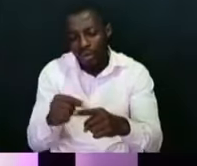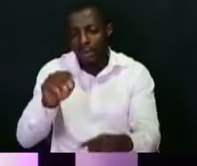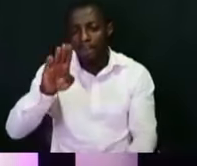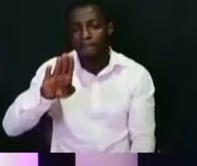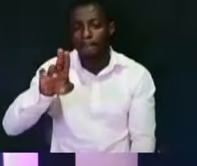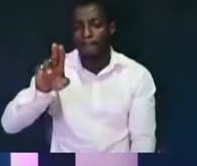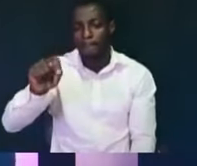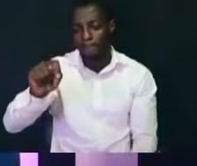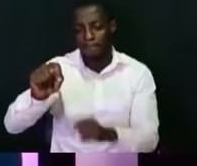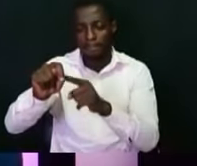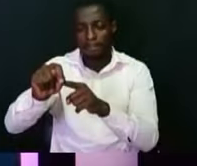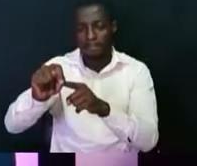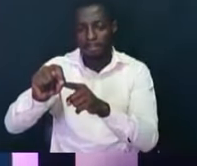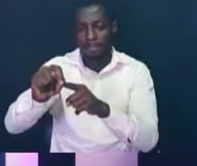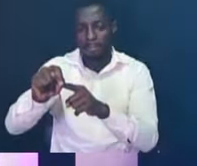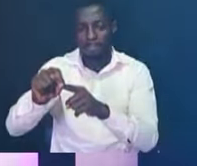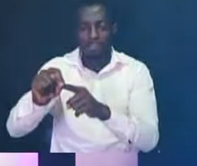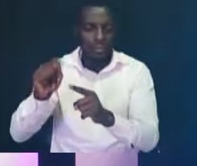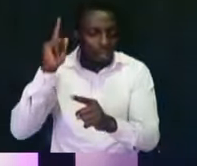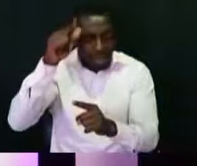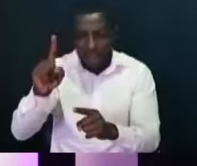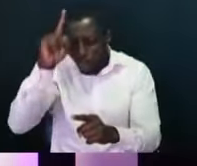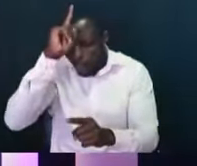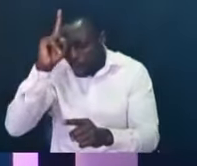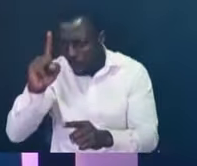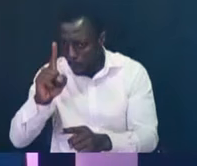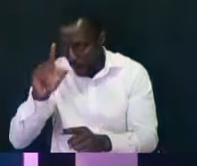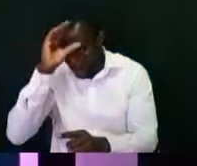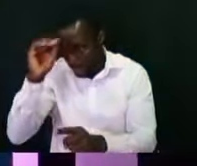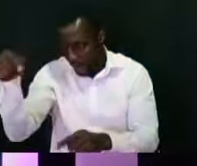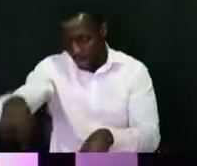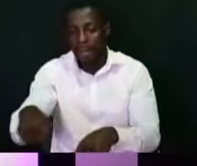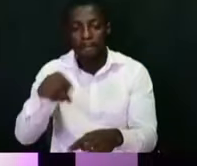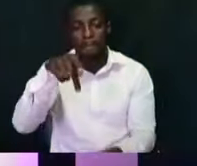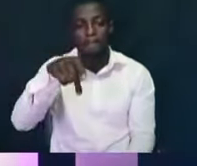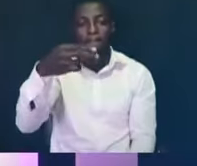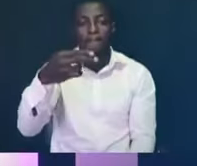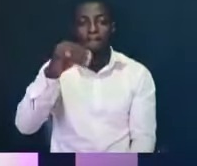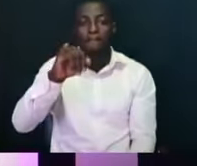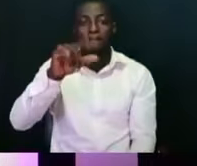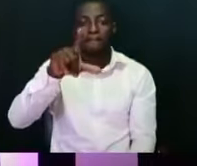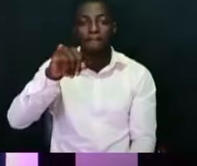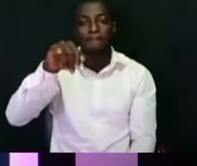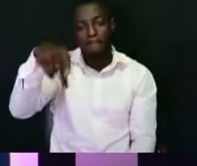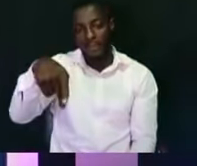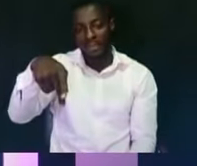when they believed Phillip as he proclaimed the good news of the kingdom of God in the name of Jesus